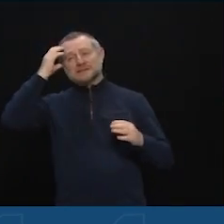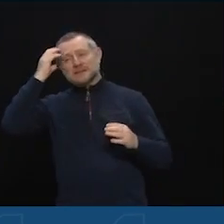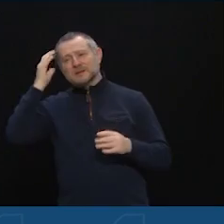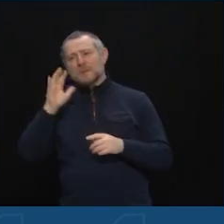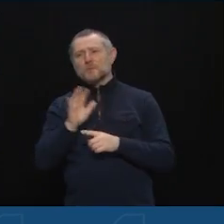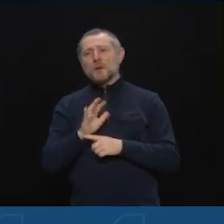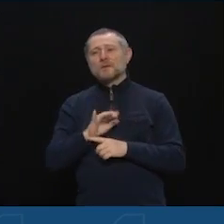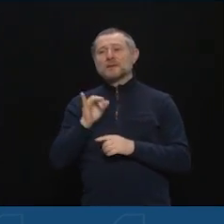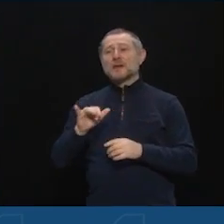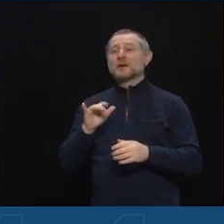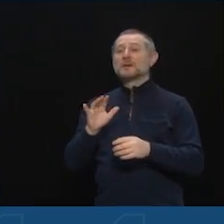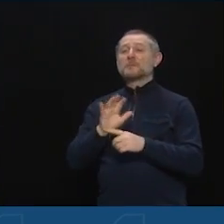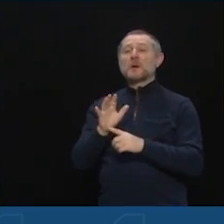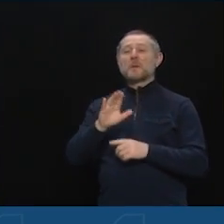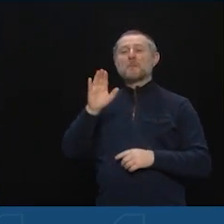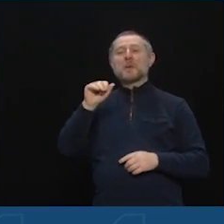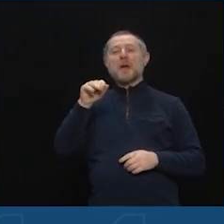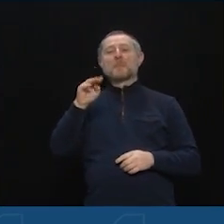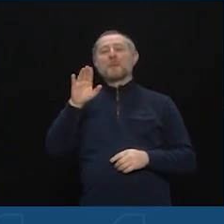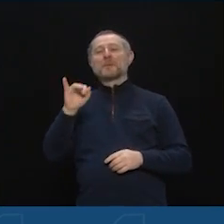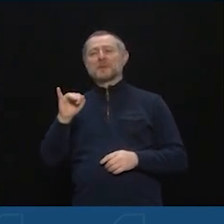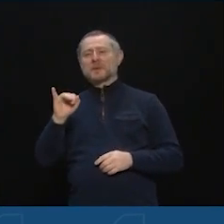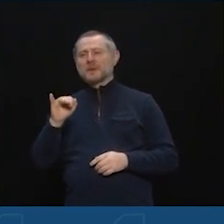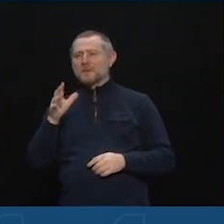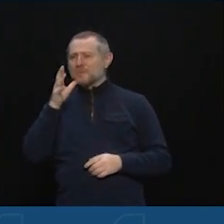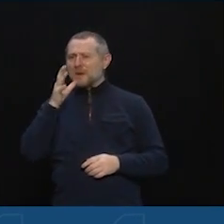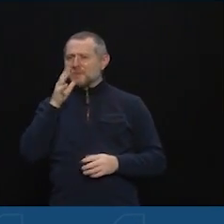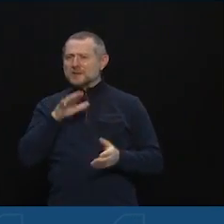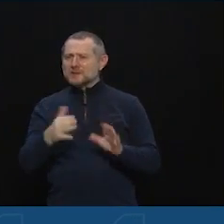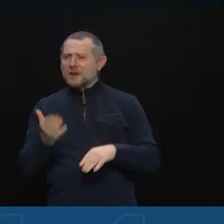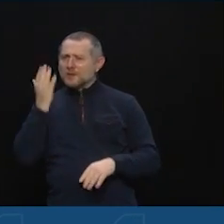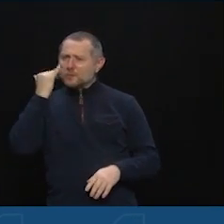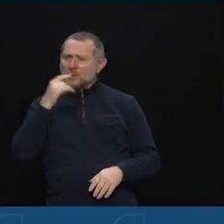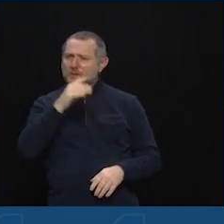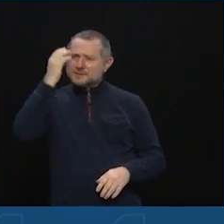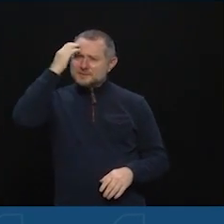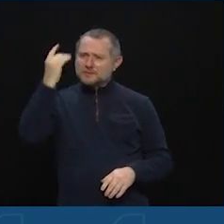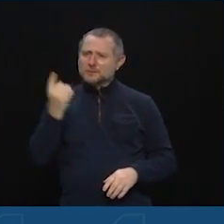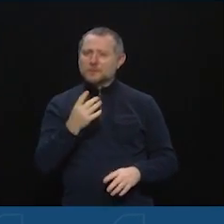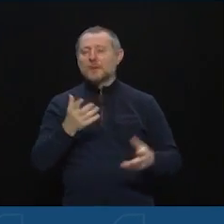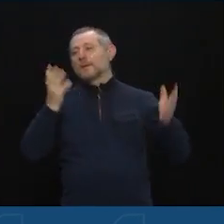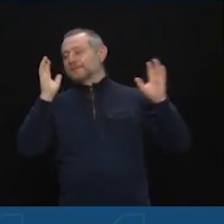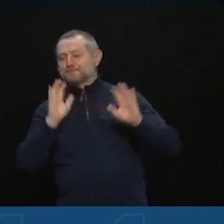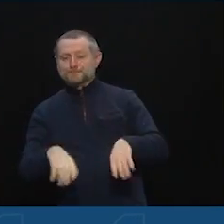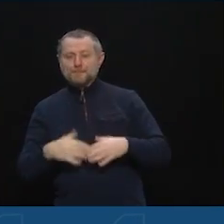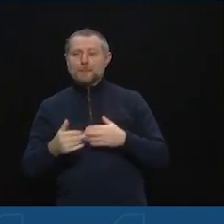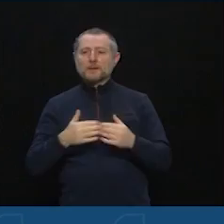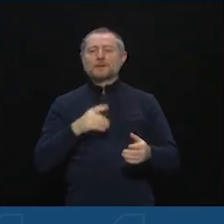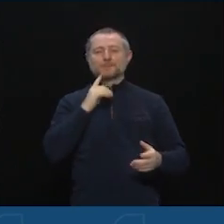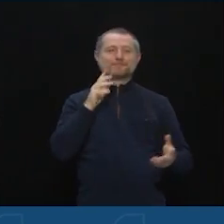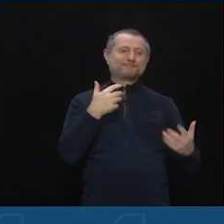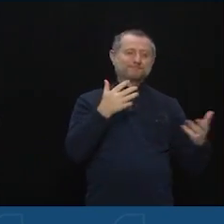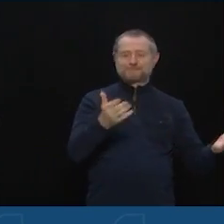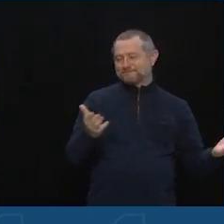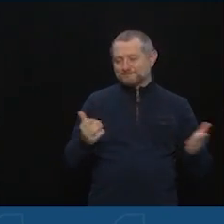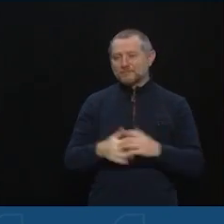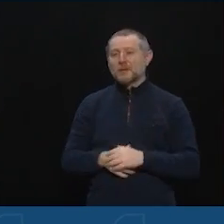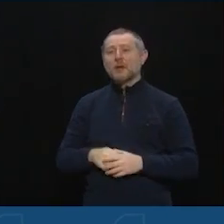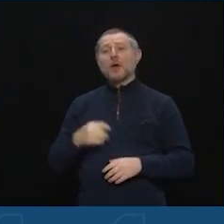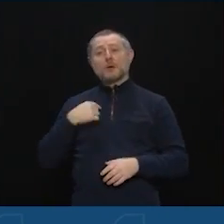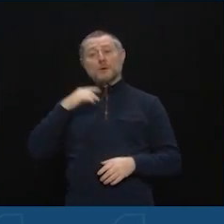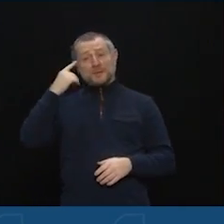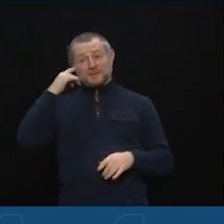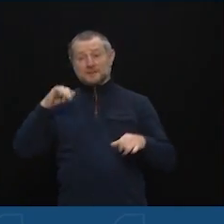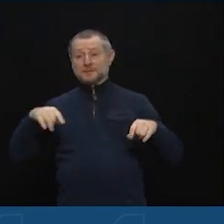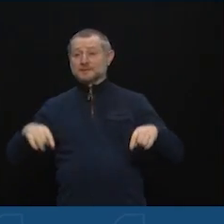say. I mean, does anybody else ever wanted that? Okay, I got it. I think it's the therapy of this experience